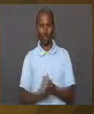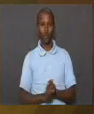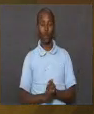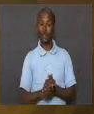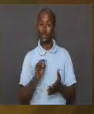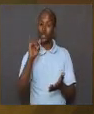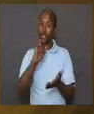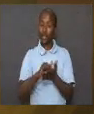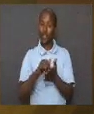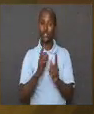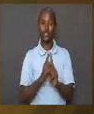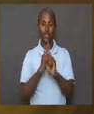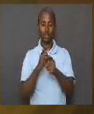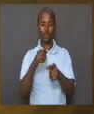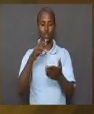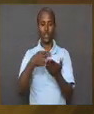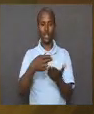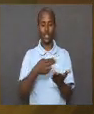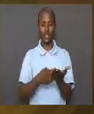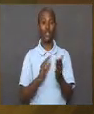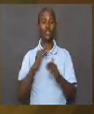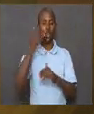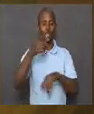classifications. That is all for this